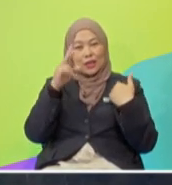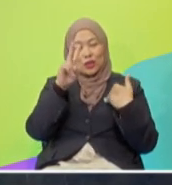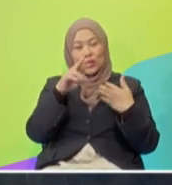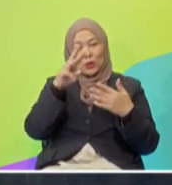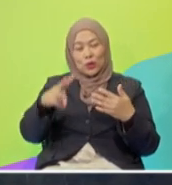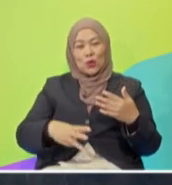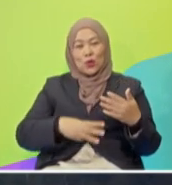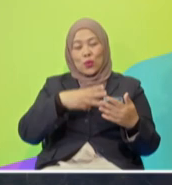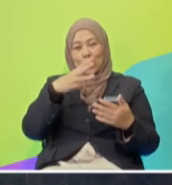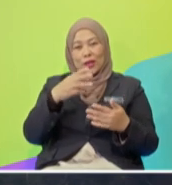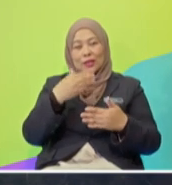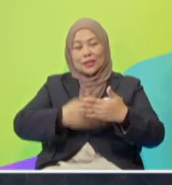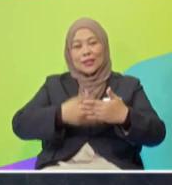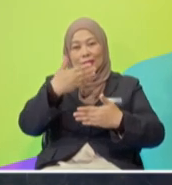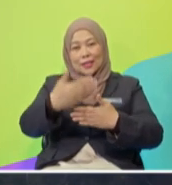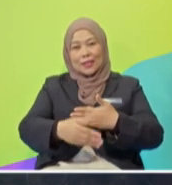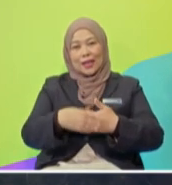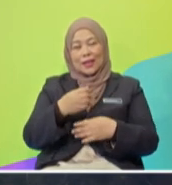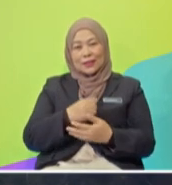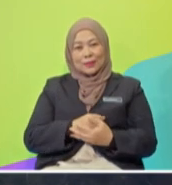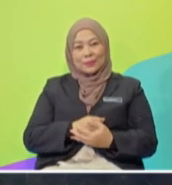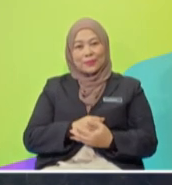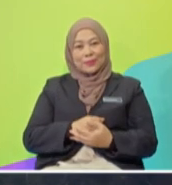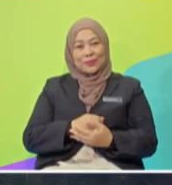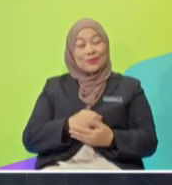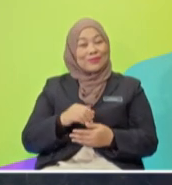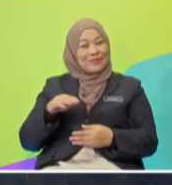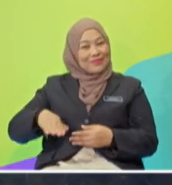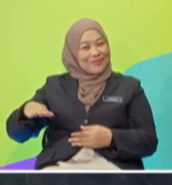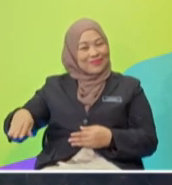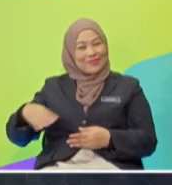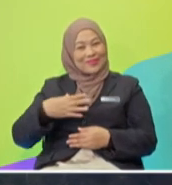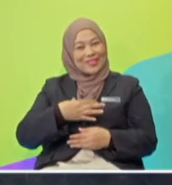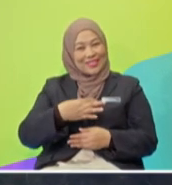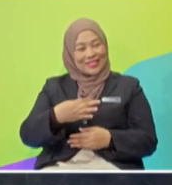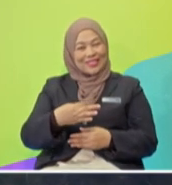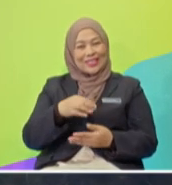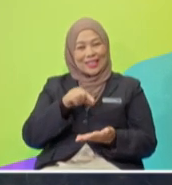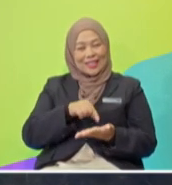one. Oh, children love this. Okay, what is this? What is this?